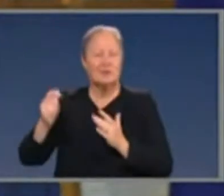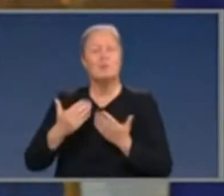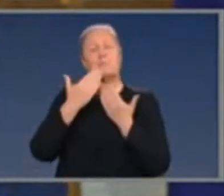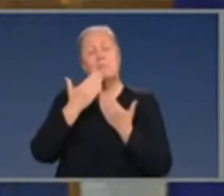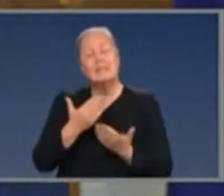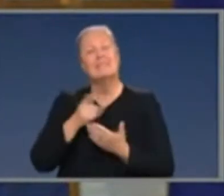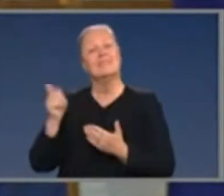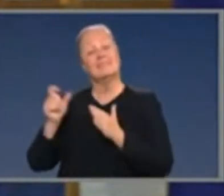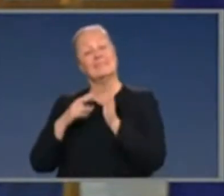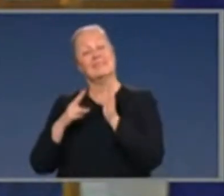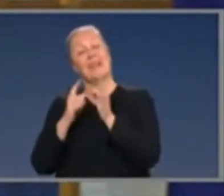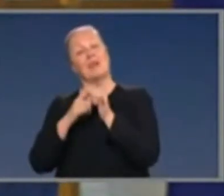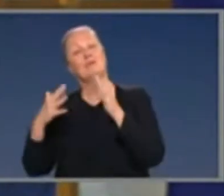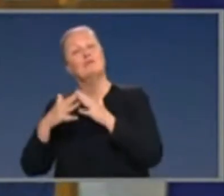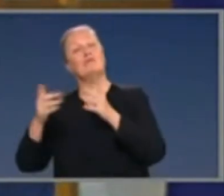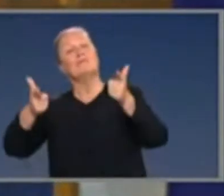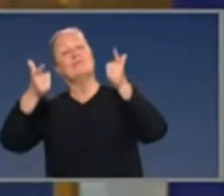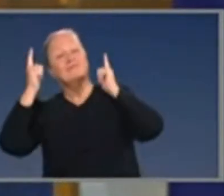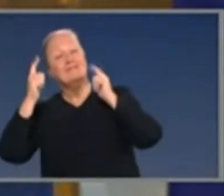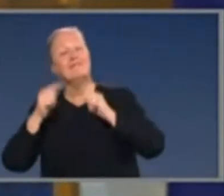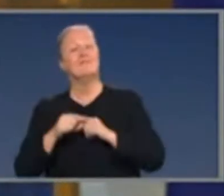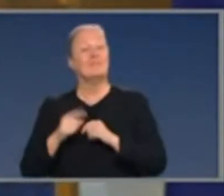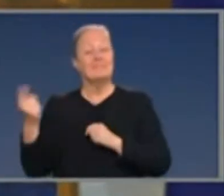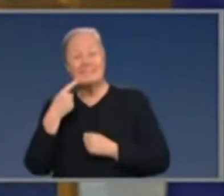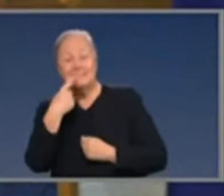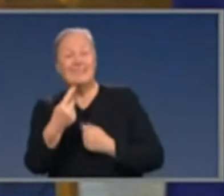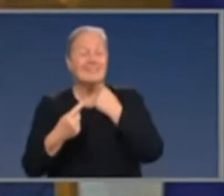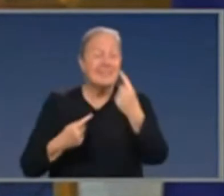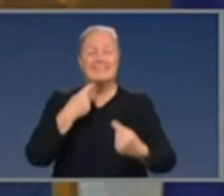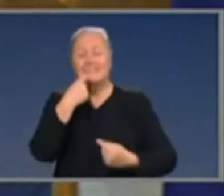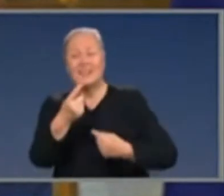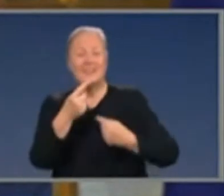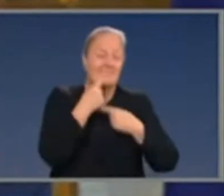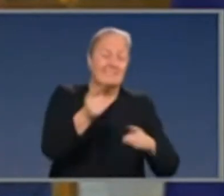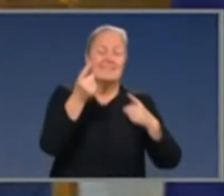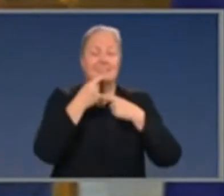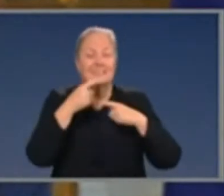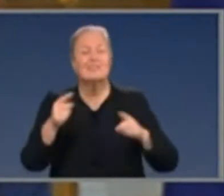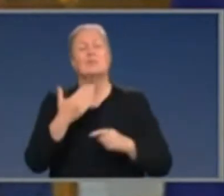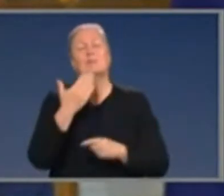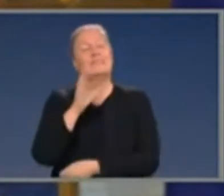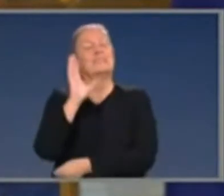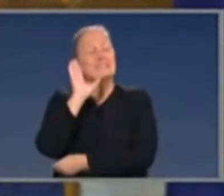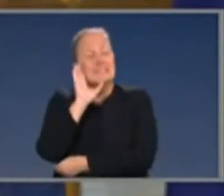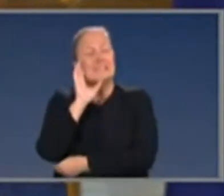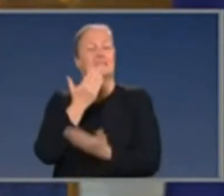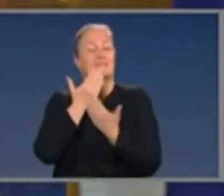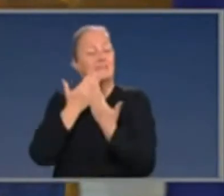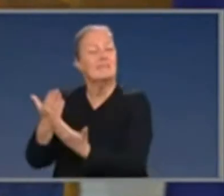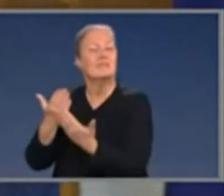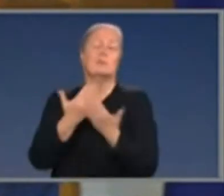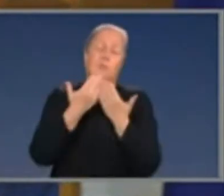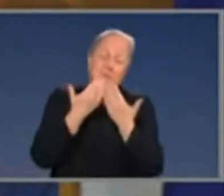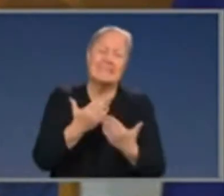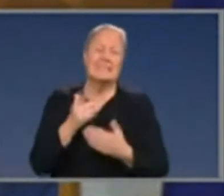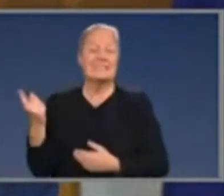Premier and Chief Health Officer are saying. Please keep that movement to the absolute minimum. Please do what